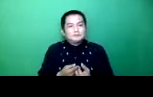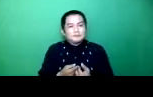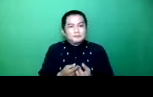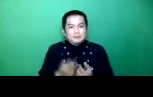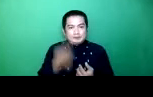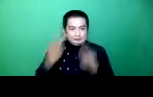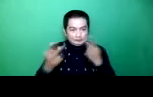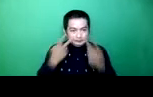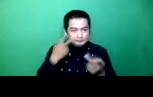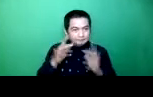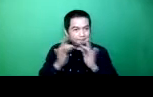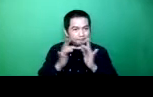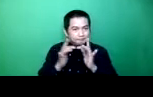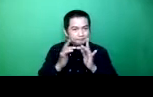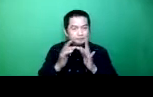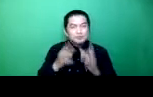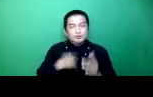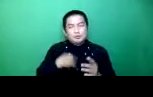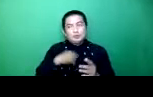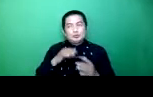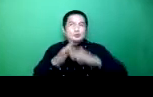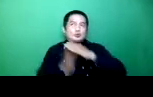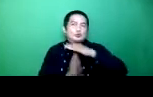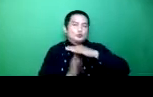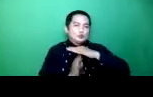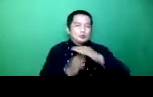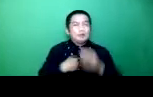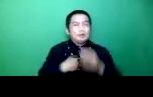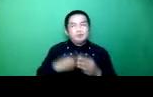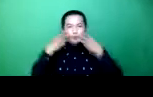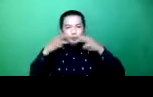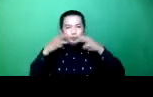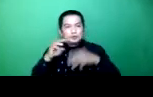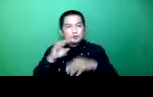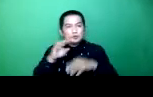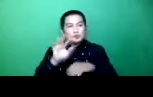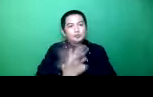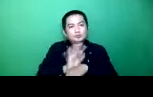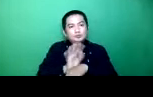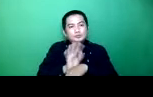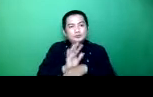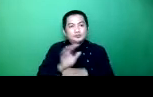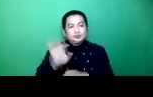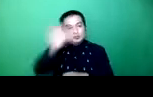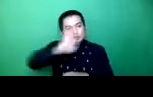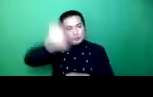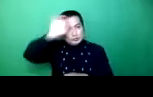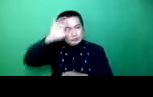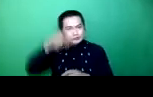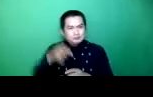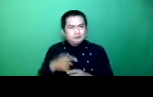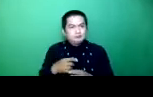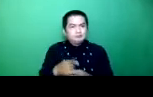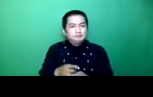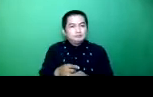entertainment. As a consumer, I want to watch movies from Europe. And for us living in the internet, that's